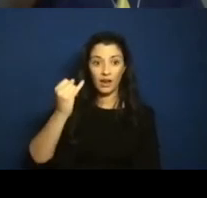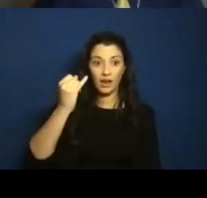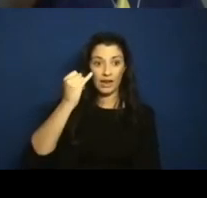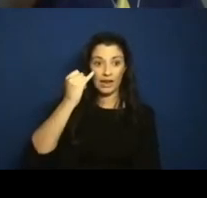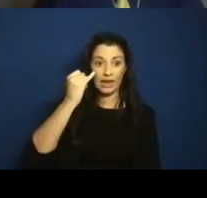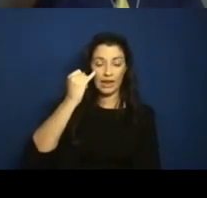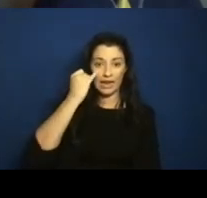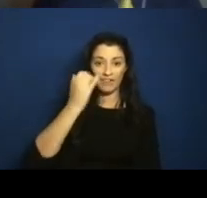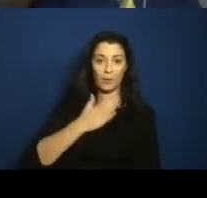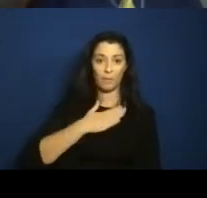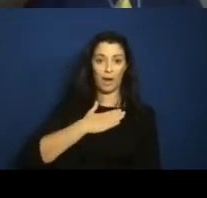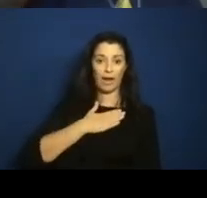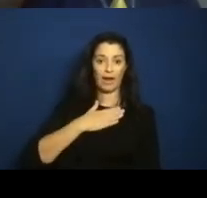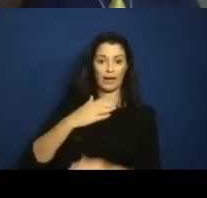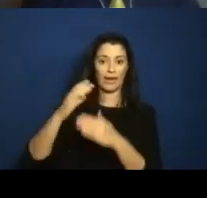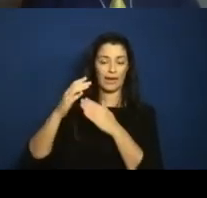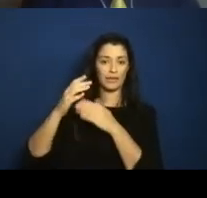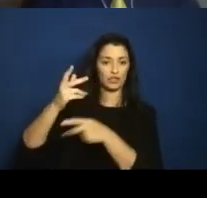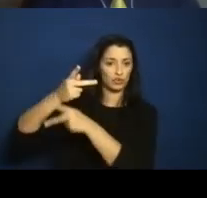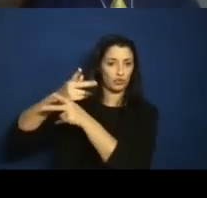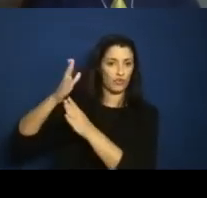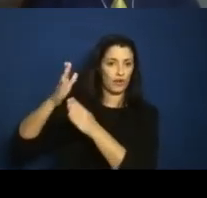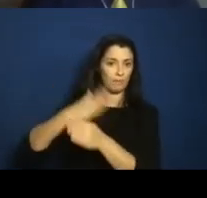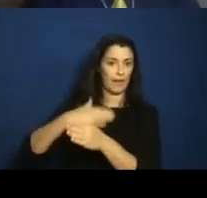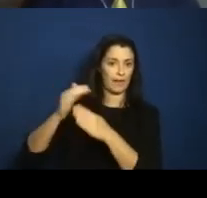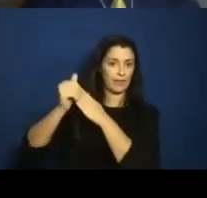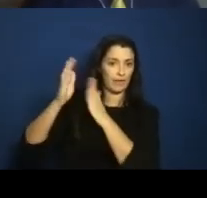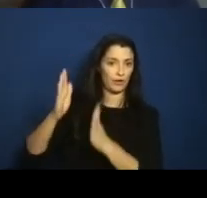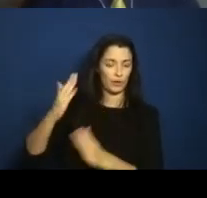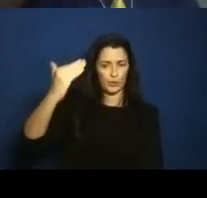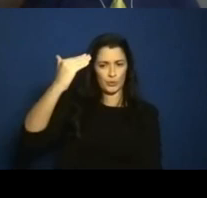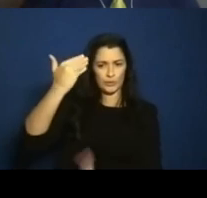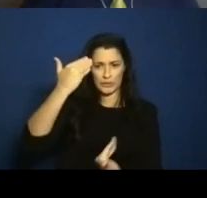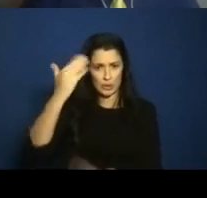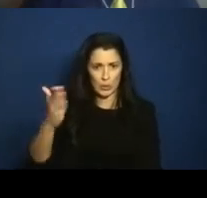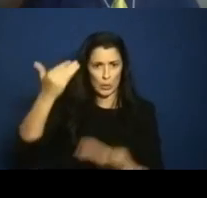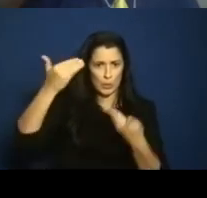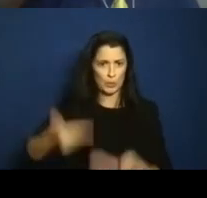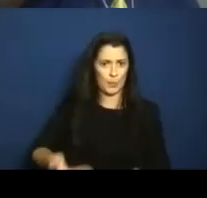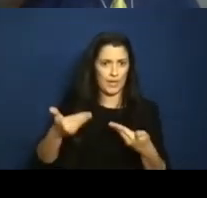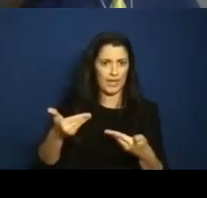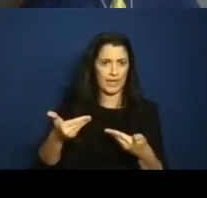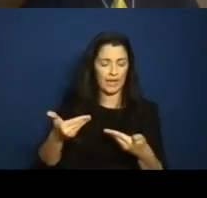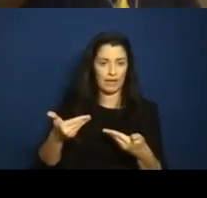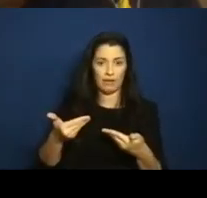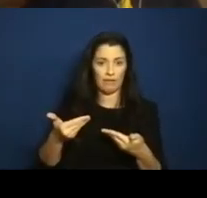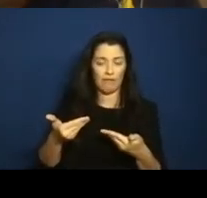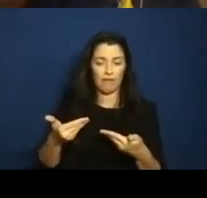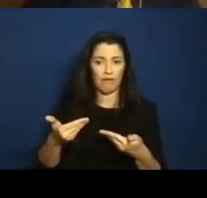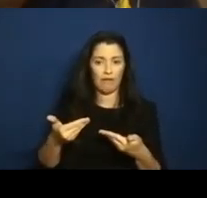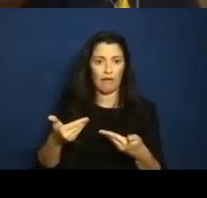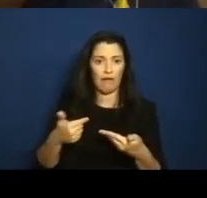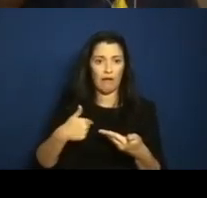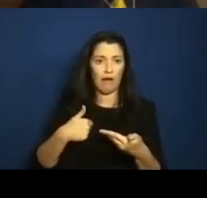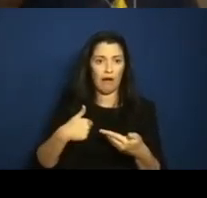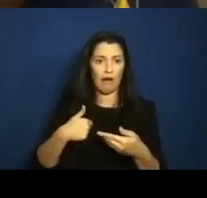me and was willing to hear me out, I would have ended up not being able to leave the military when I